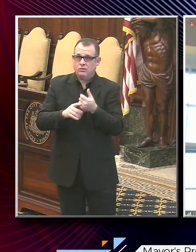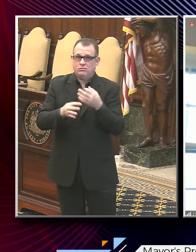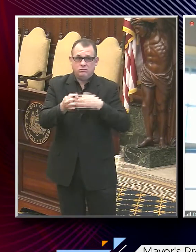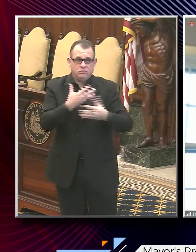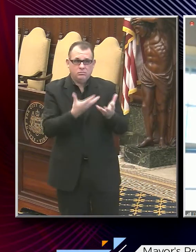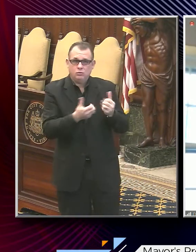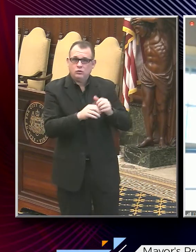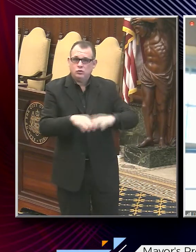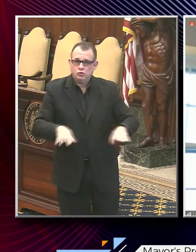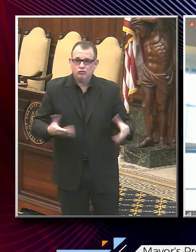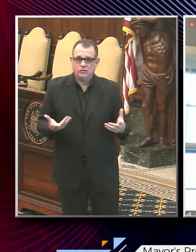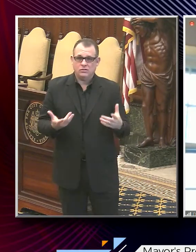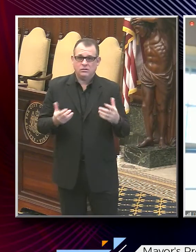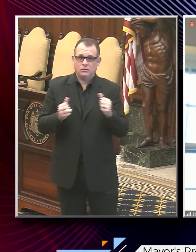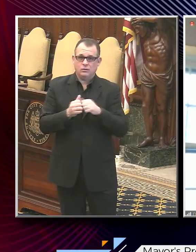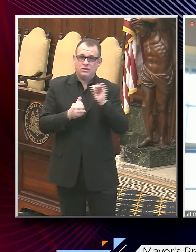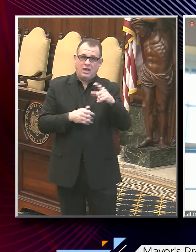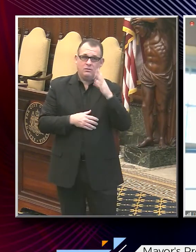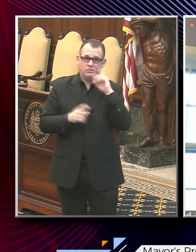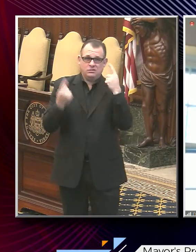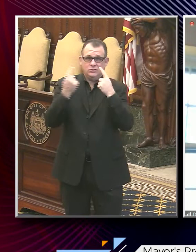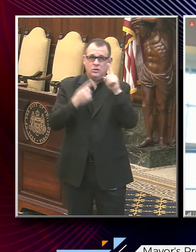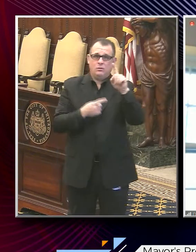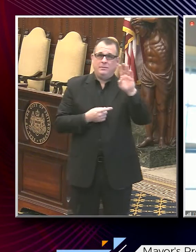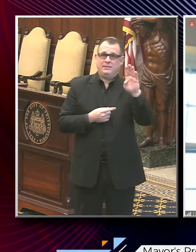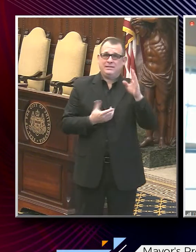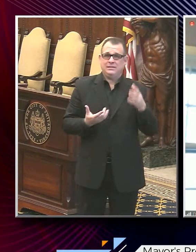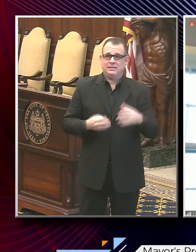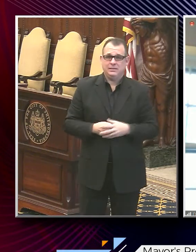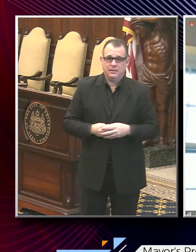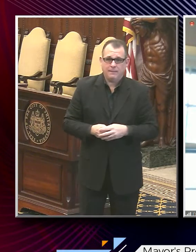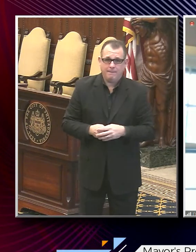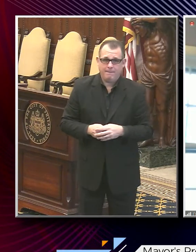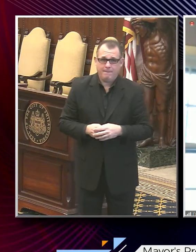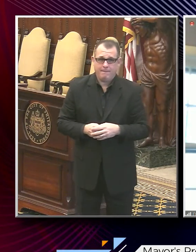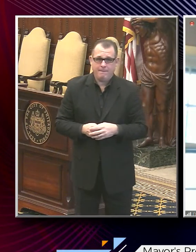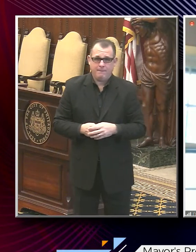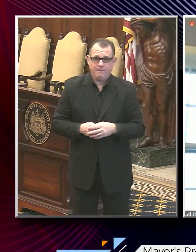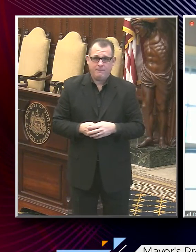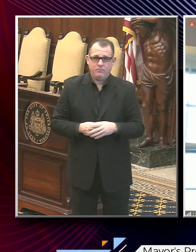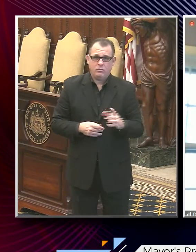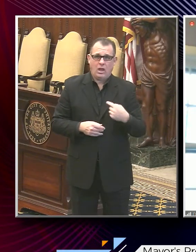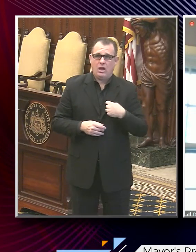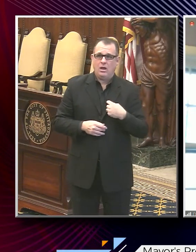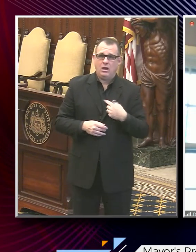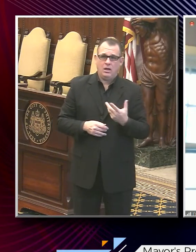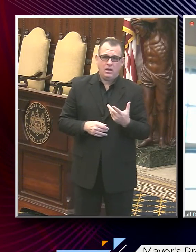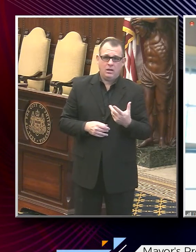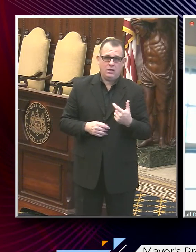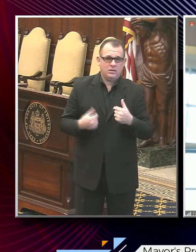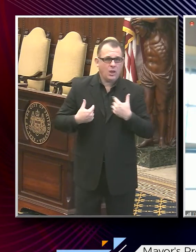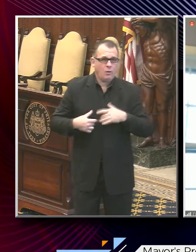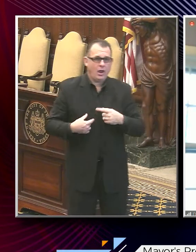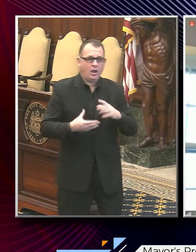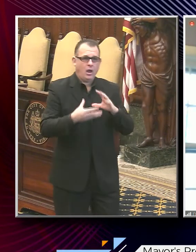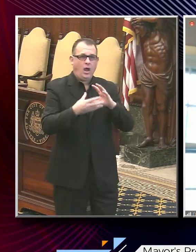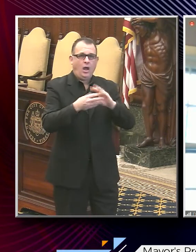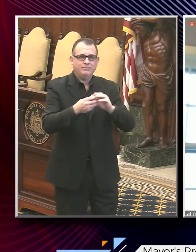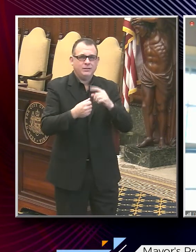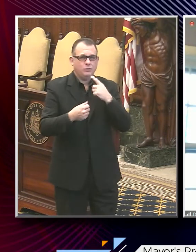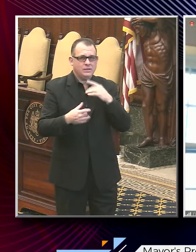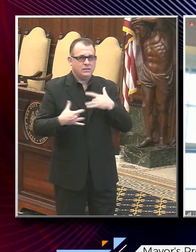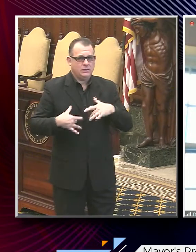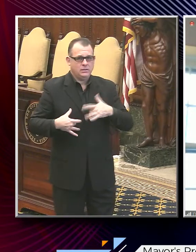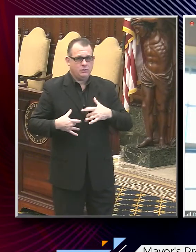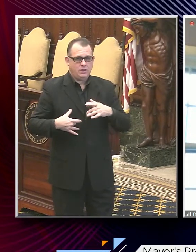them in the vaccination planning. I would not say that we've